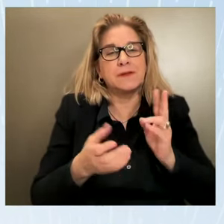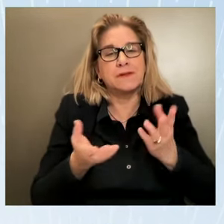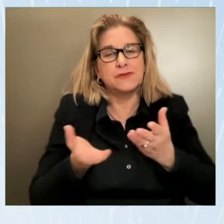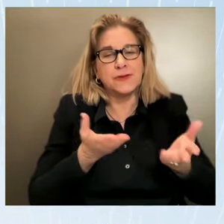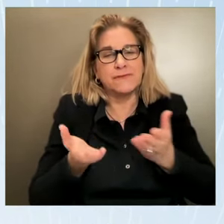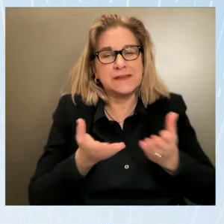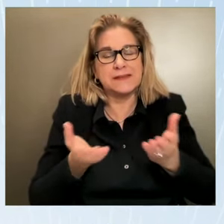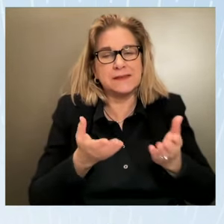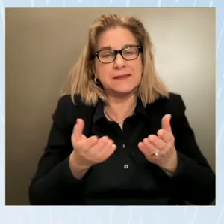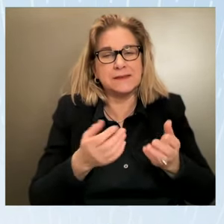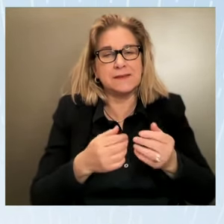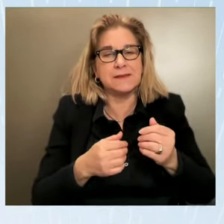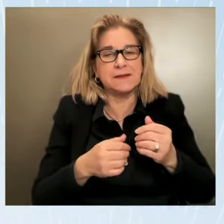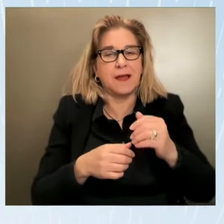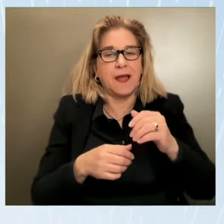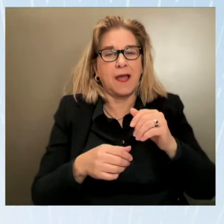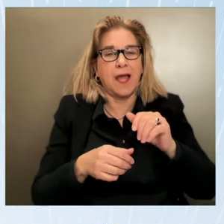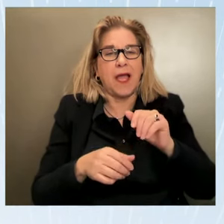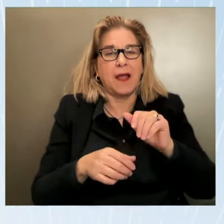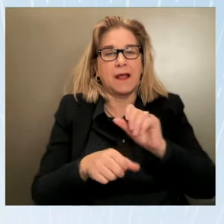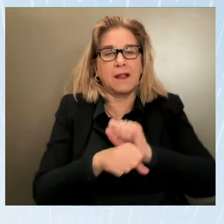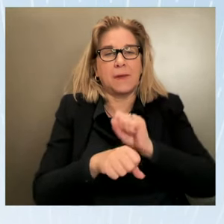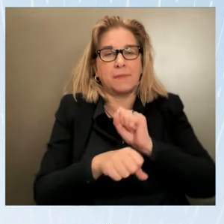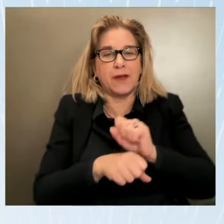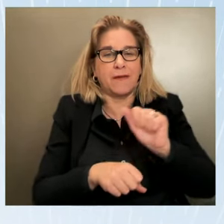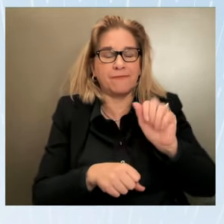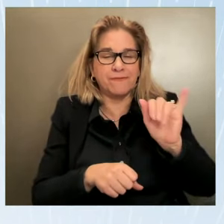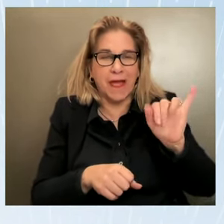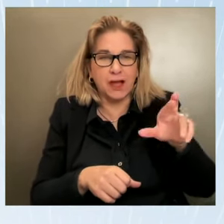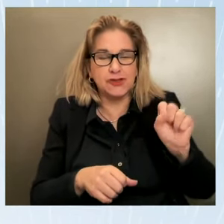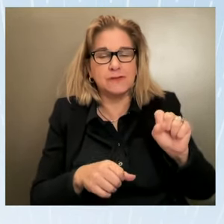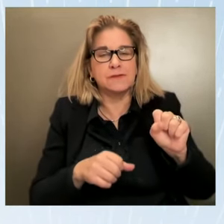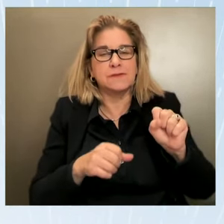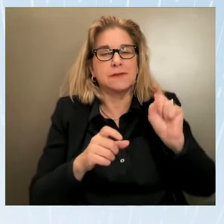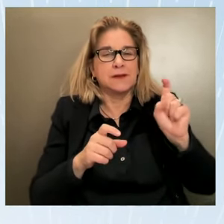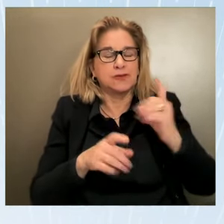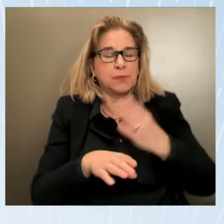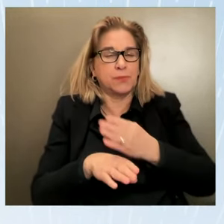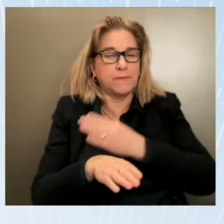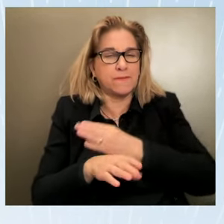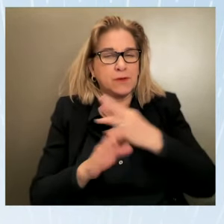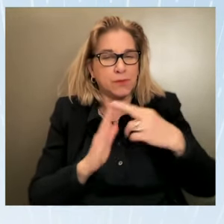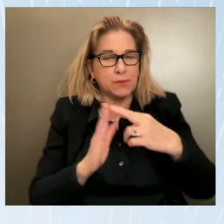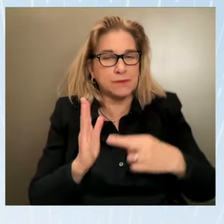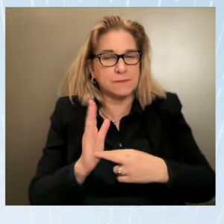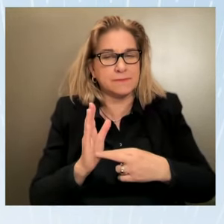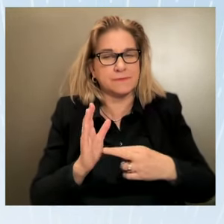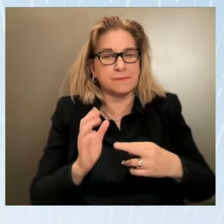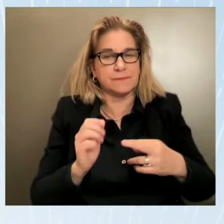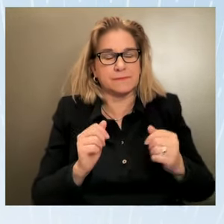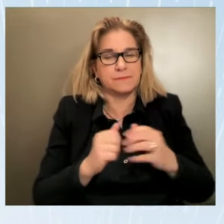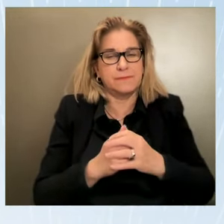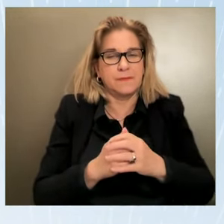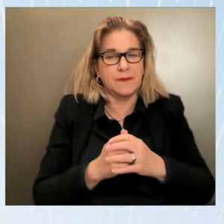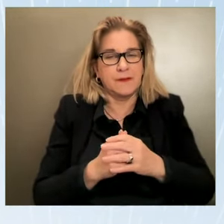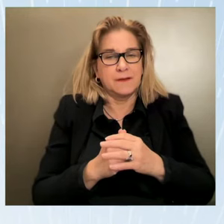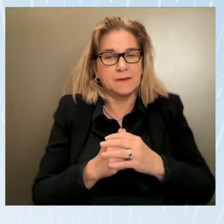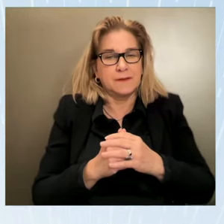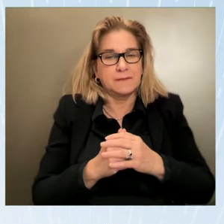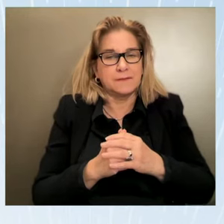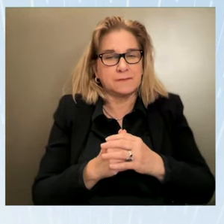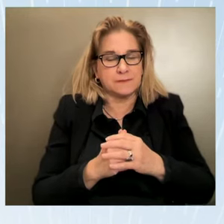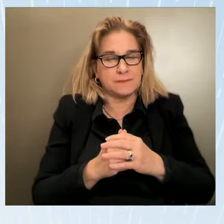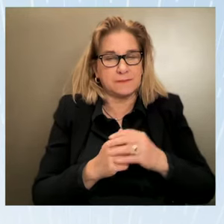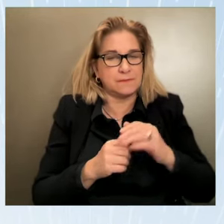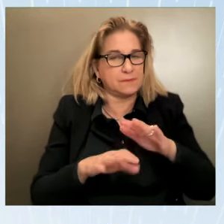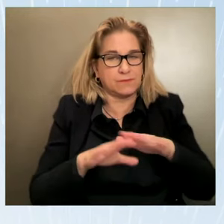our everyday lives to ensure that we don't import them. New research projects on inputs made with child labor or forced labor